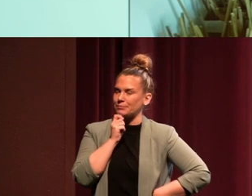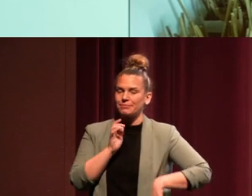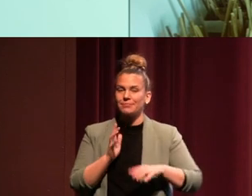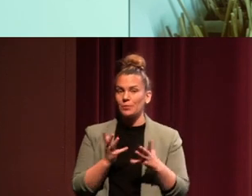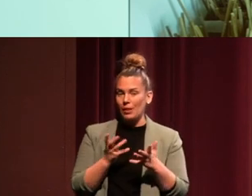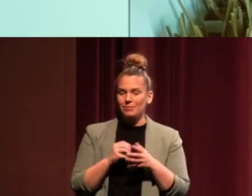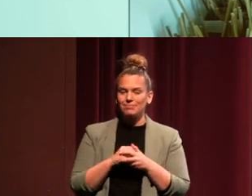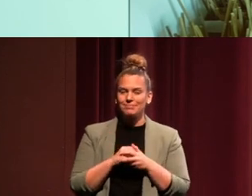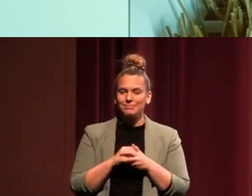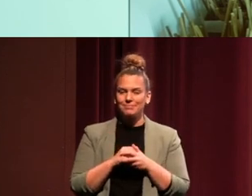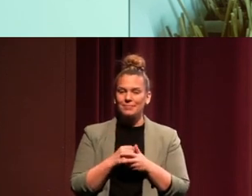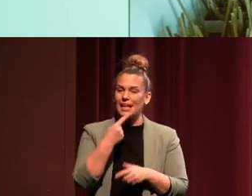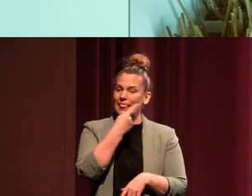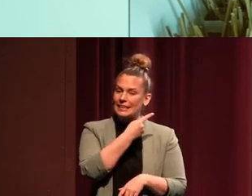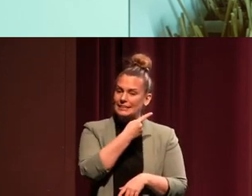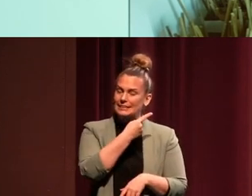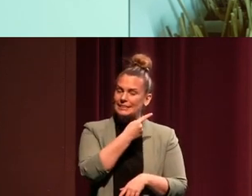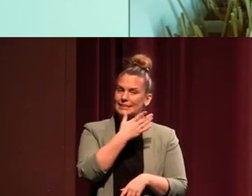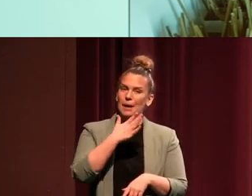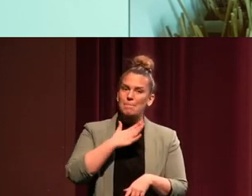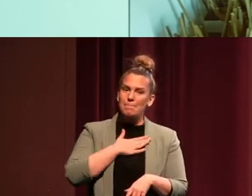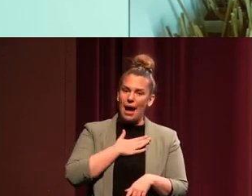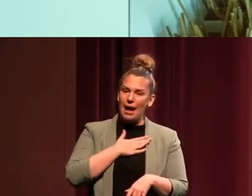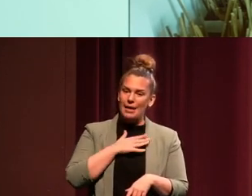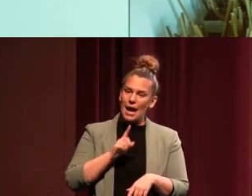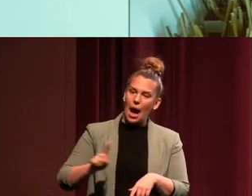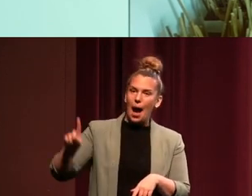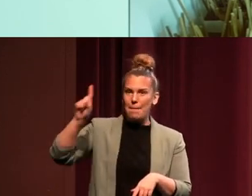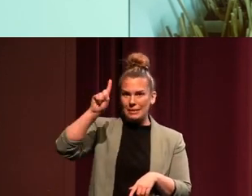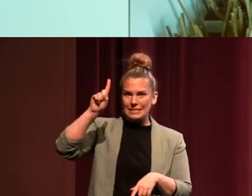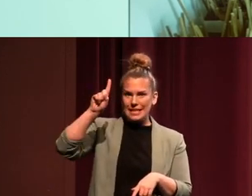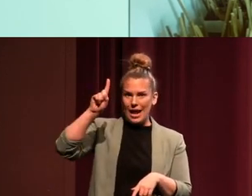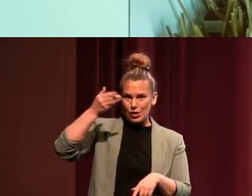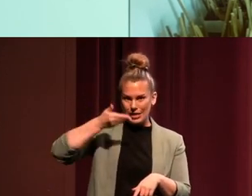This is my upstairs guest bedroom.